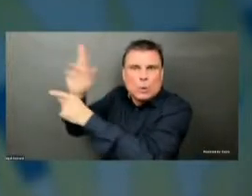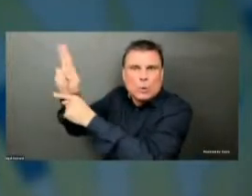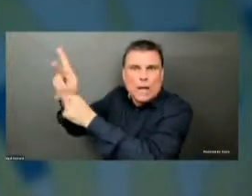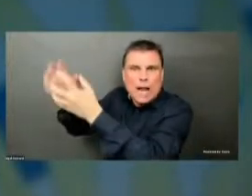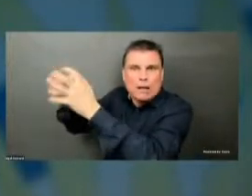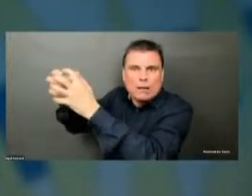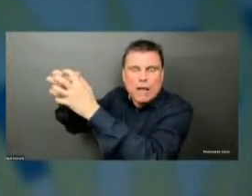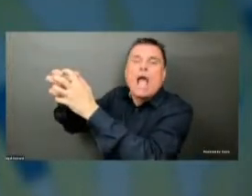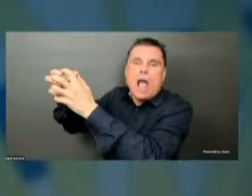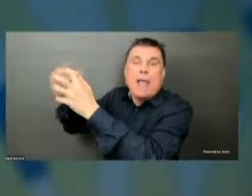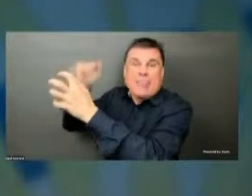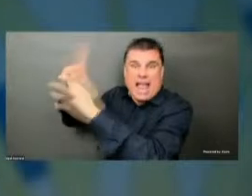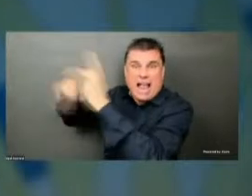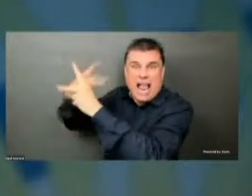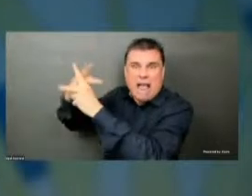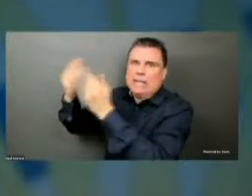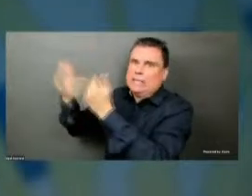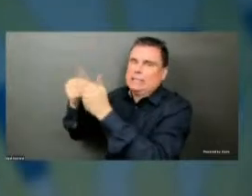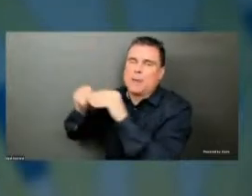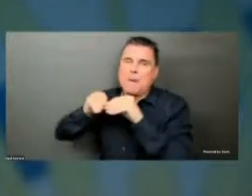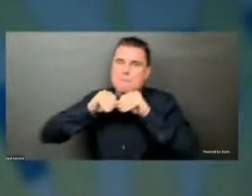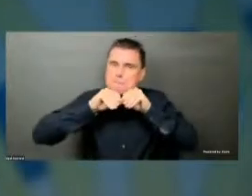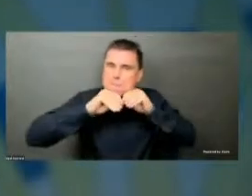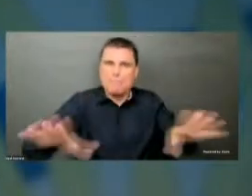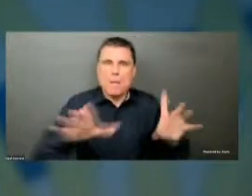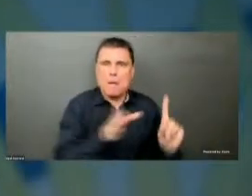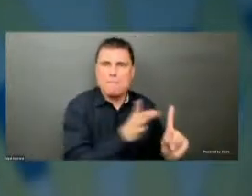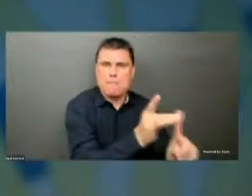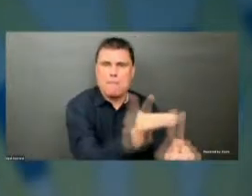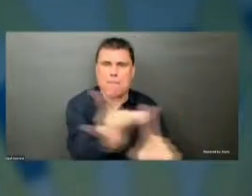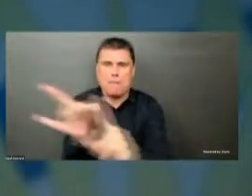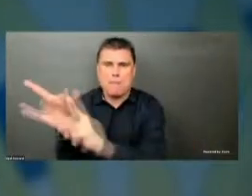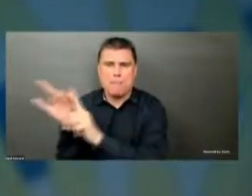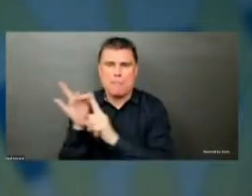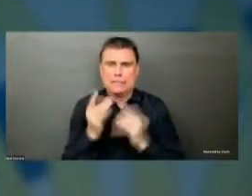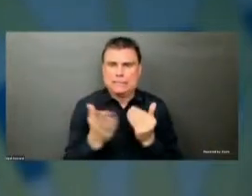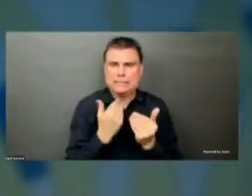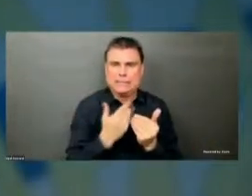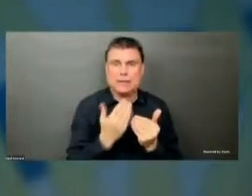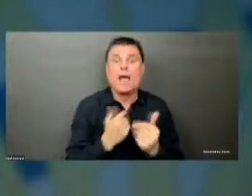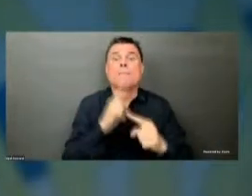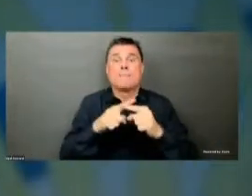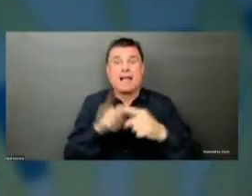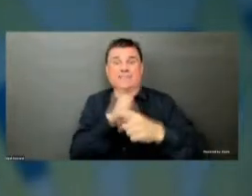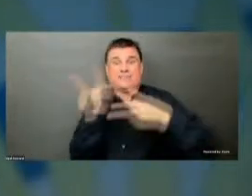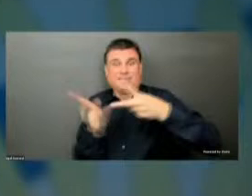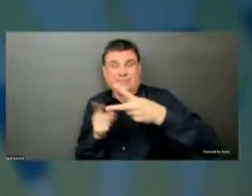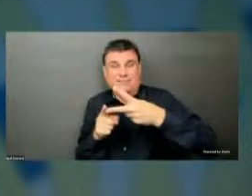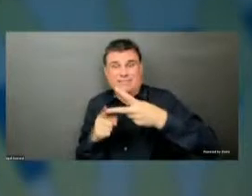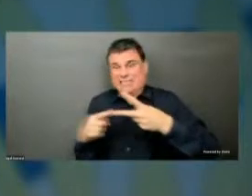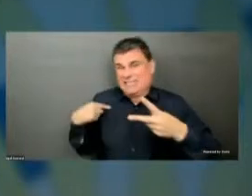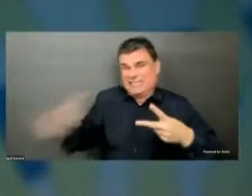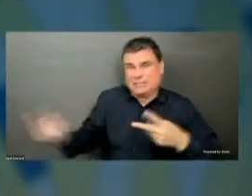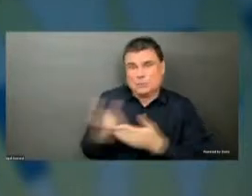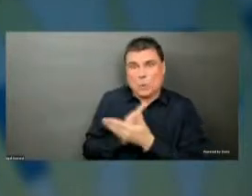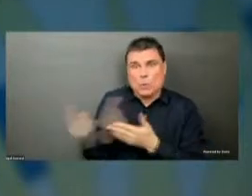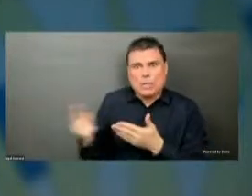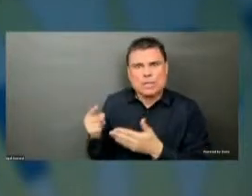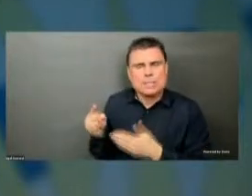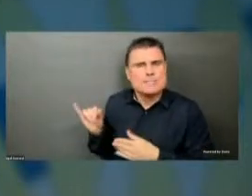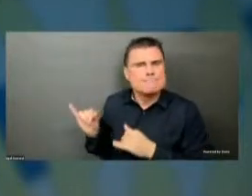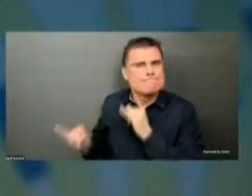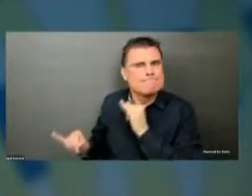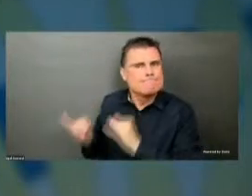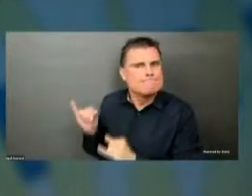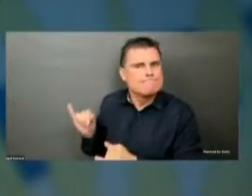others. And more worrisome, in the last week or so, there's also been some data that suggests it might